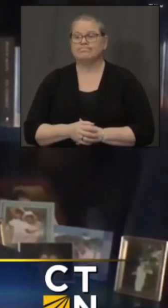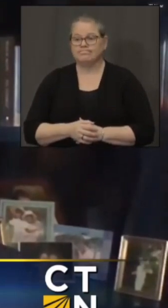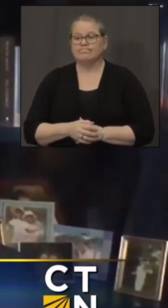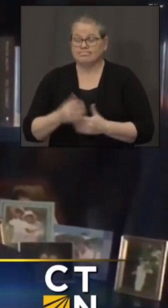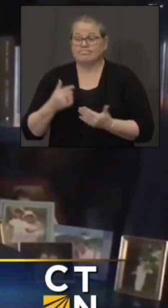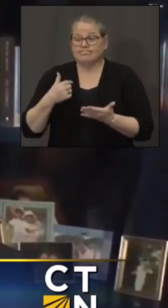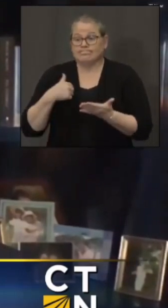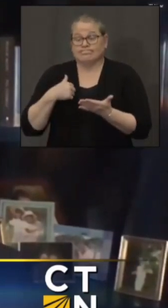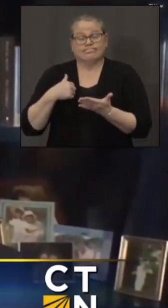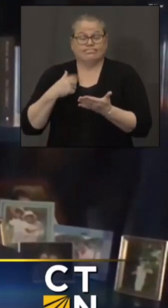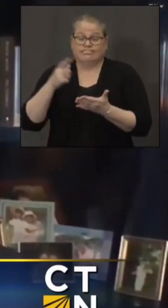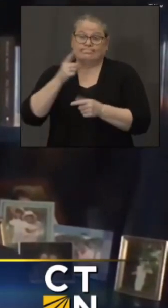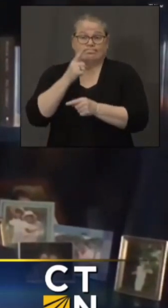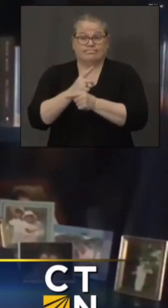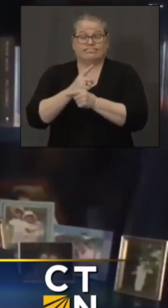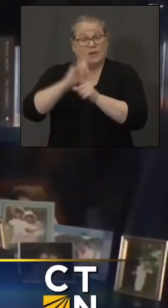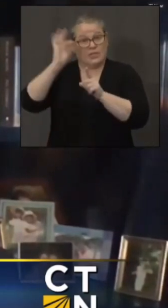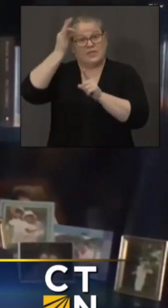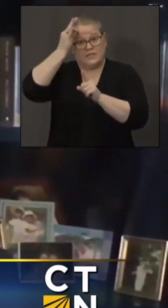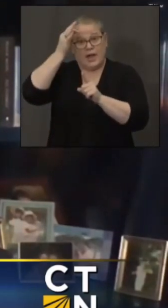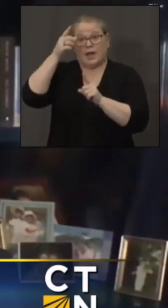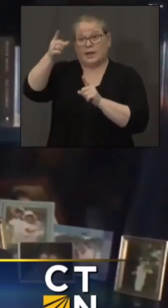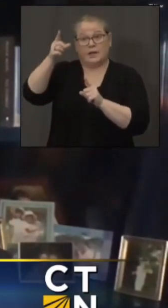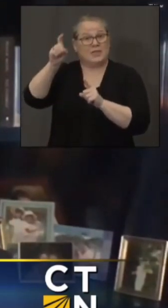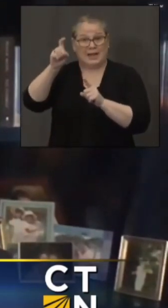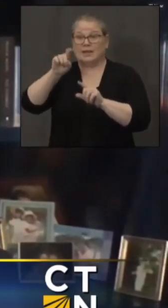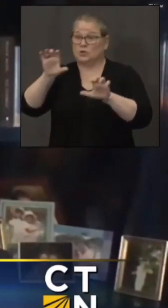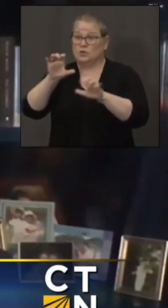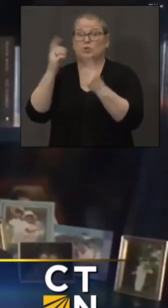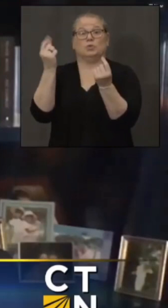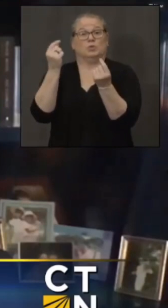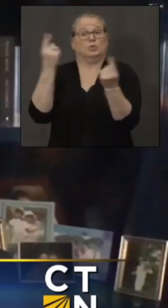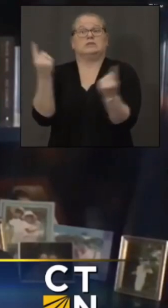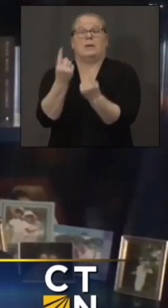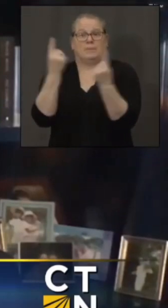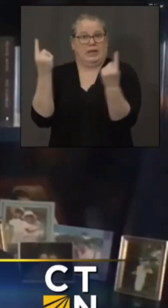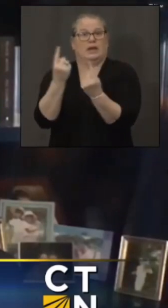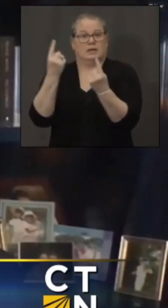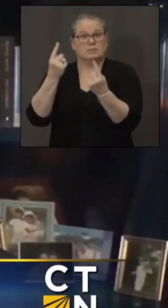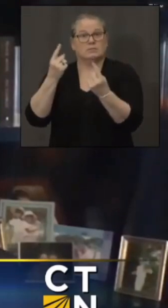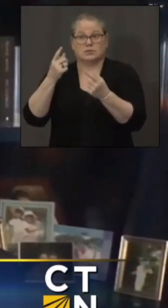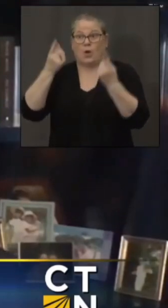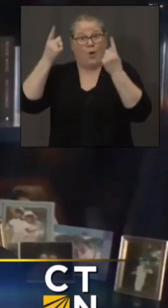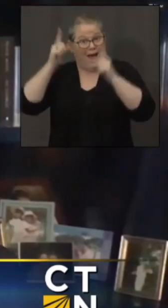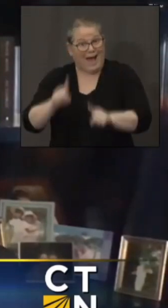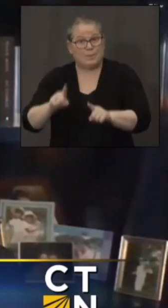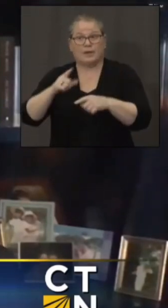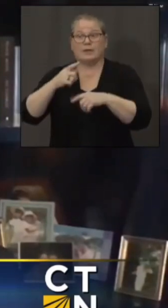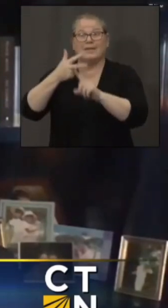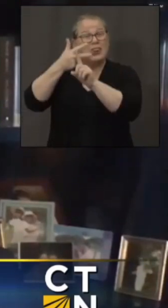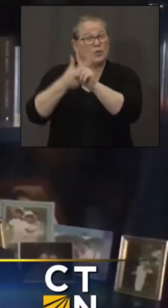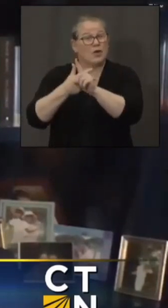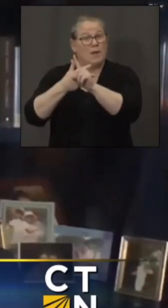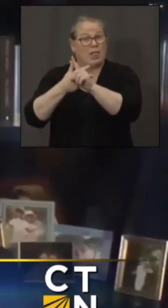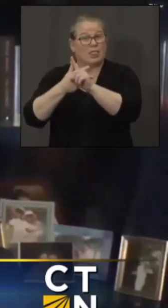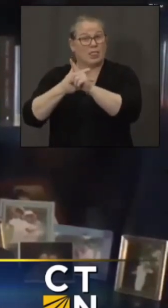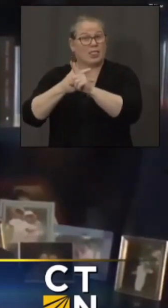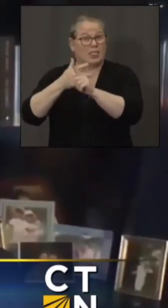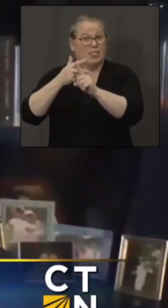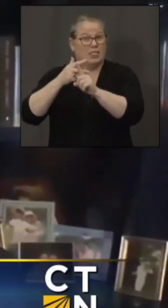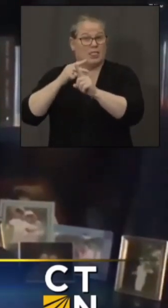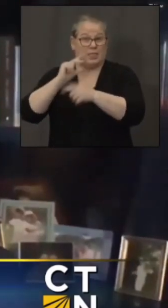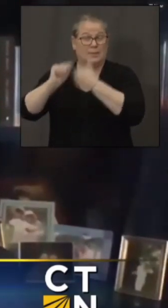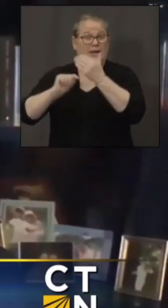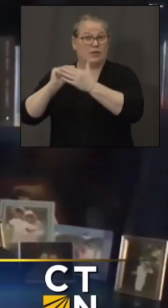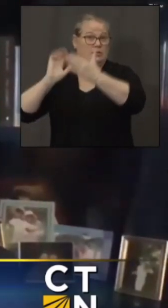the unemployment so nothing runs out at the end of a 3-month period or December 31st. Kurt Westby, let's say